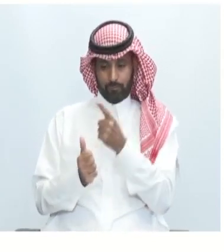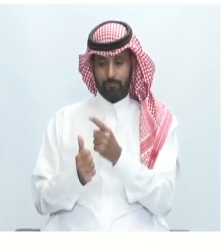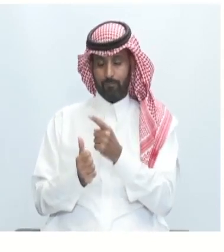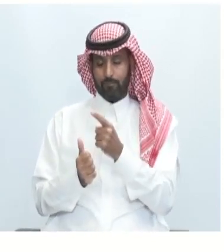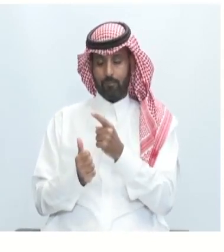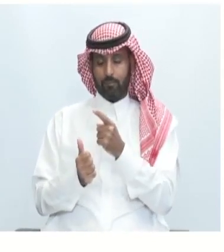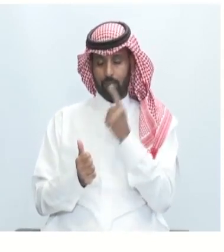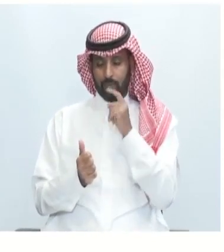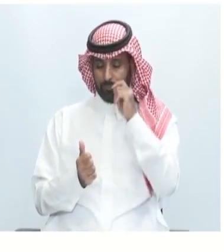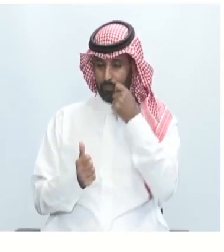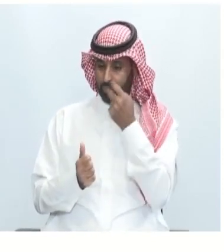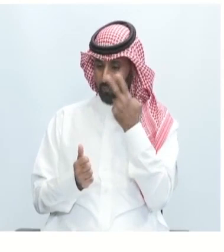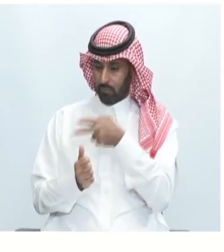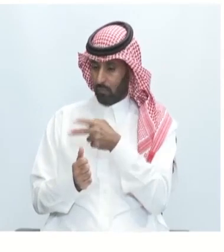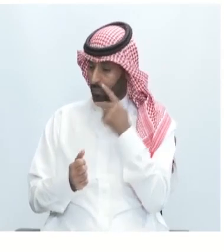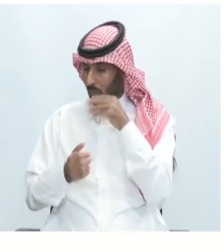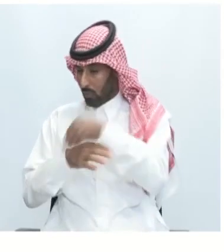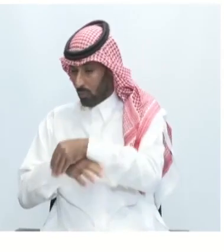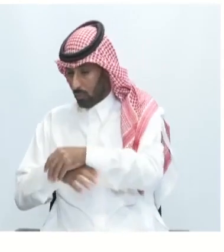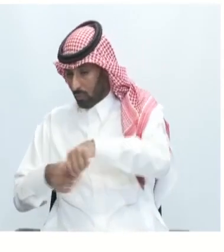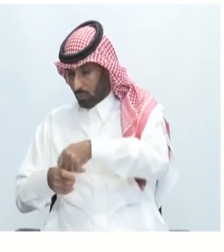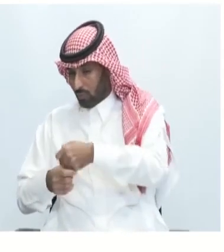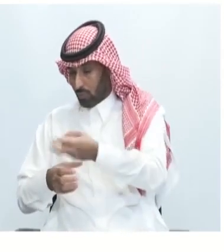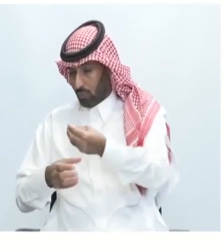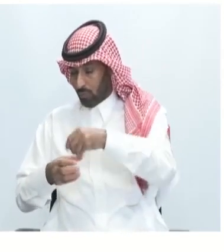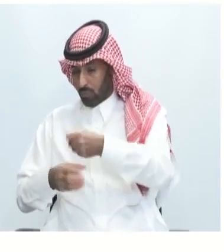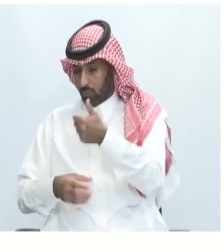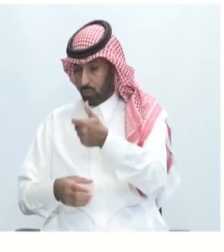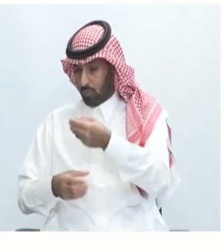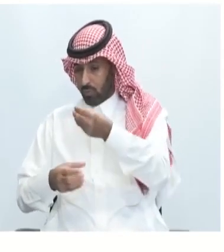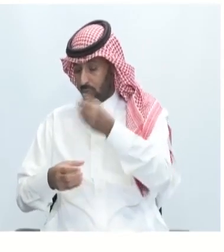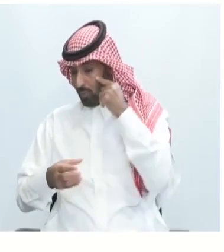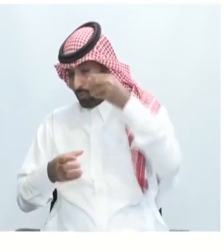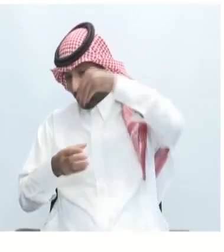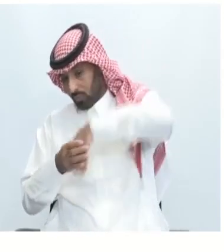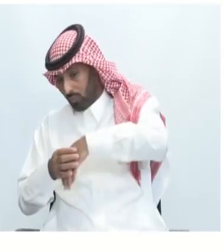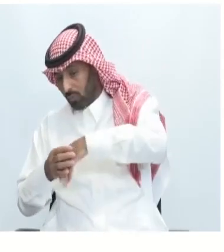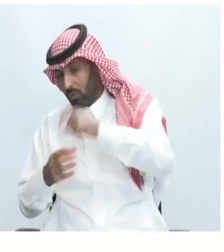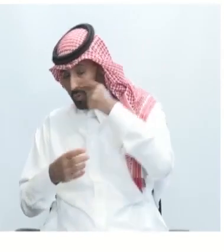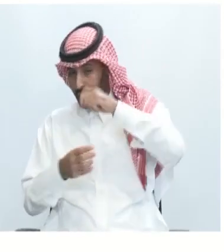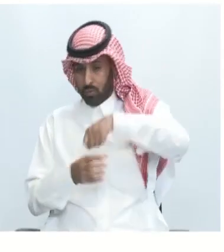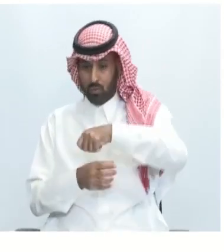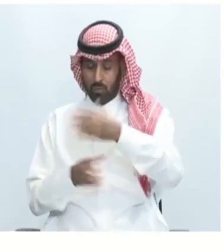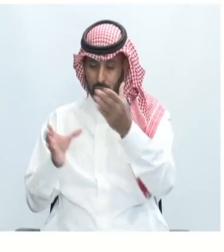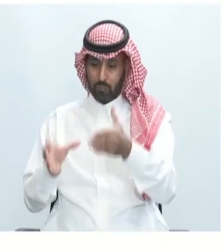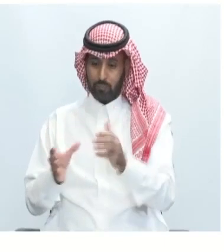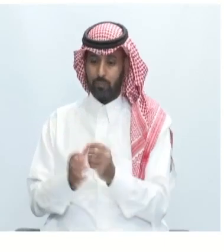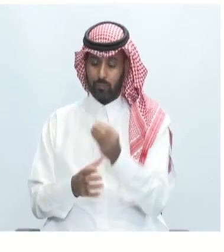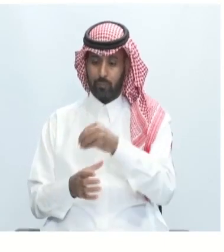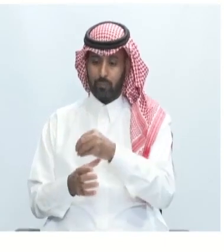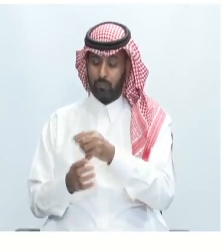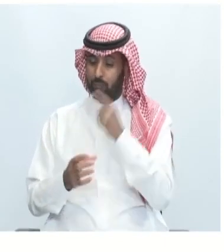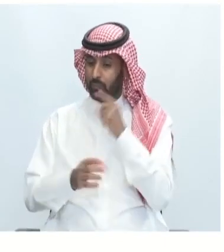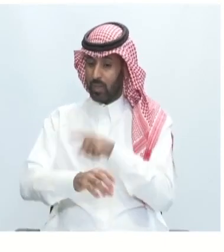The suspect was found hiding in a trash can. Now you're getting the hang of it. Number four, the